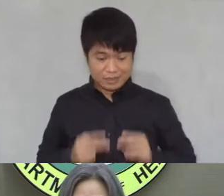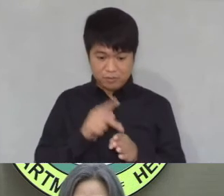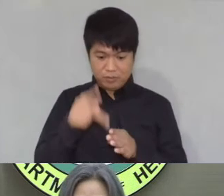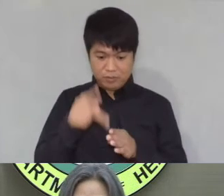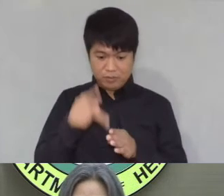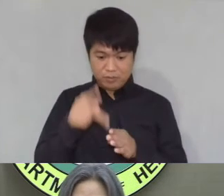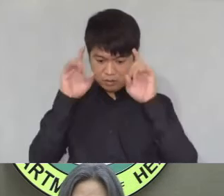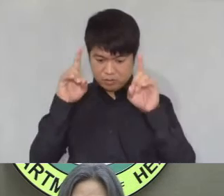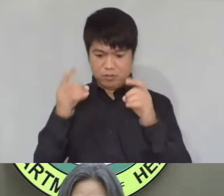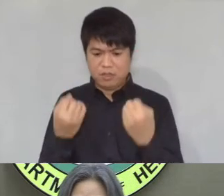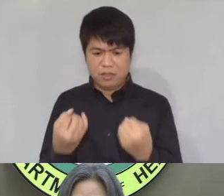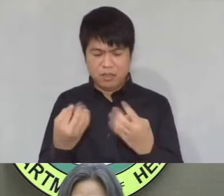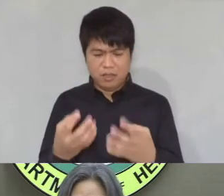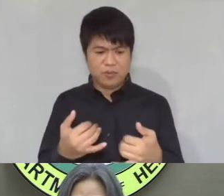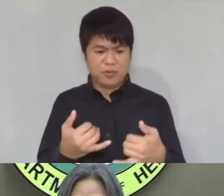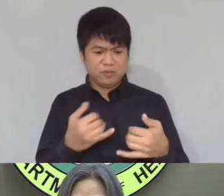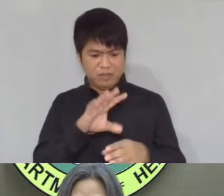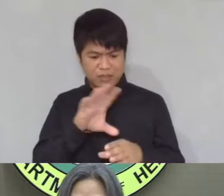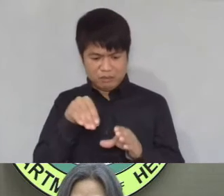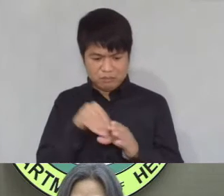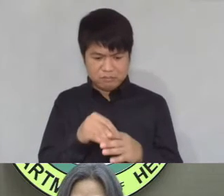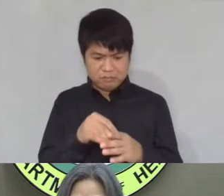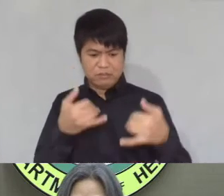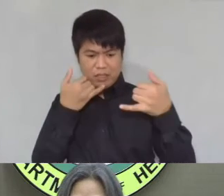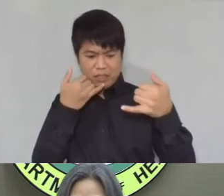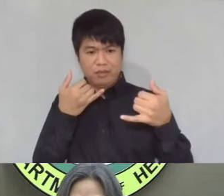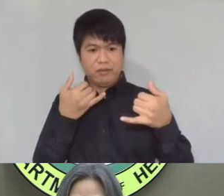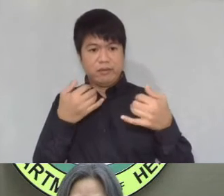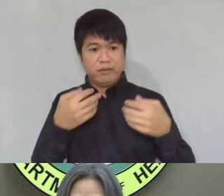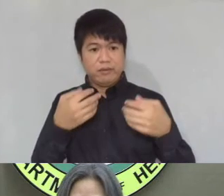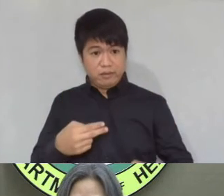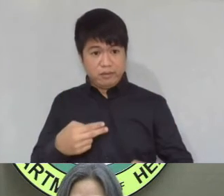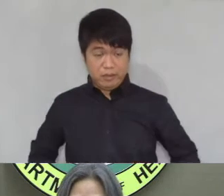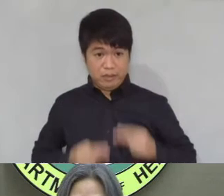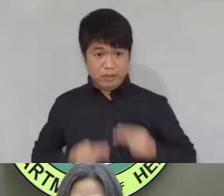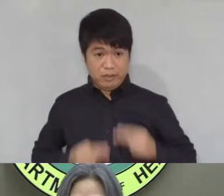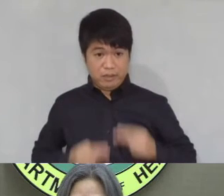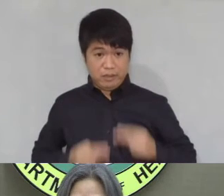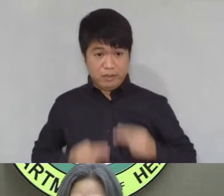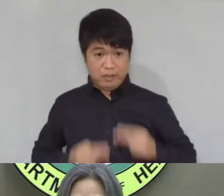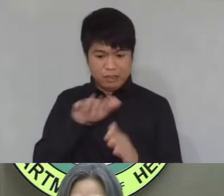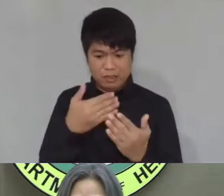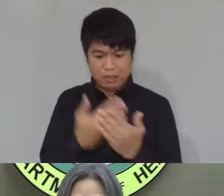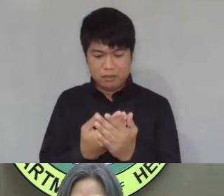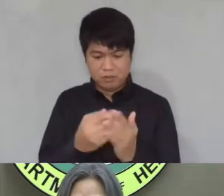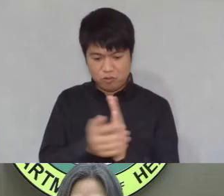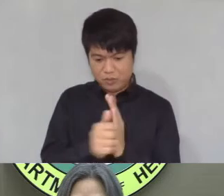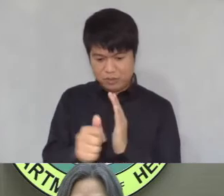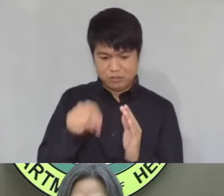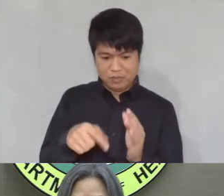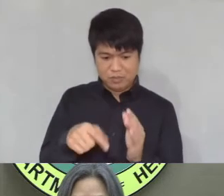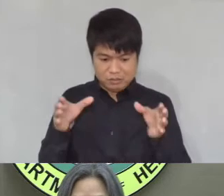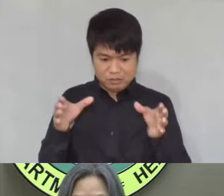health professions education. So there's a lot about telehealth. All the competencies are being discussed. So I'm very happy to be in this panel